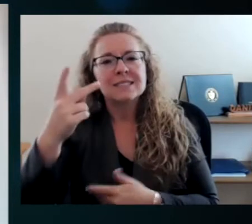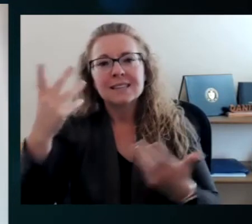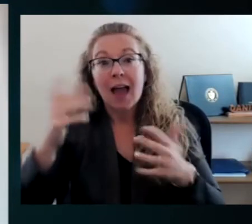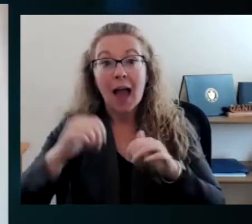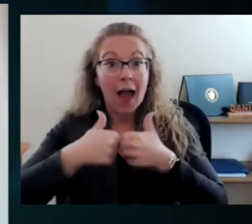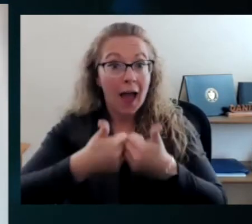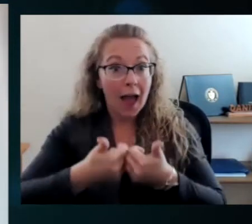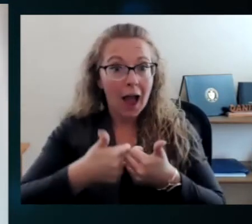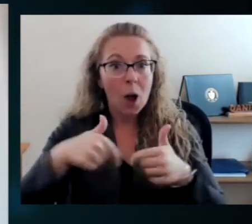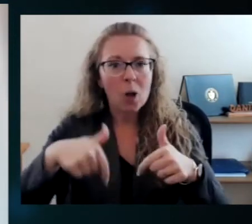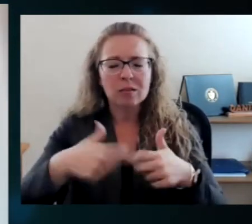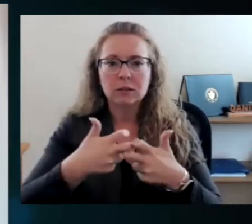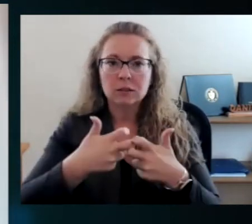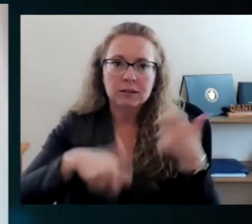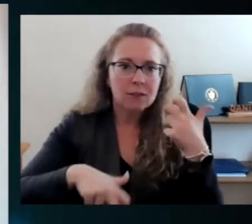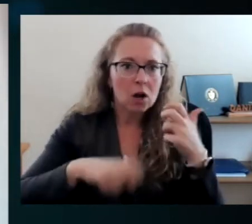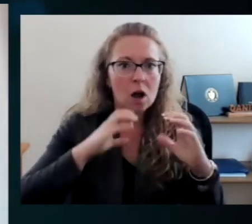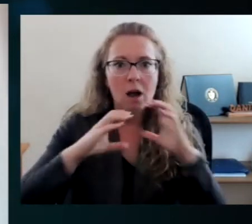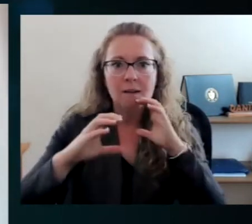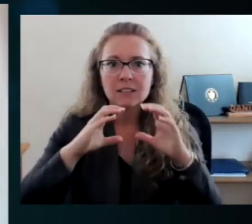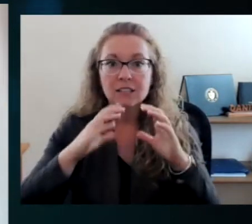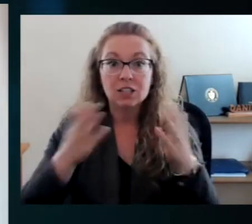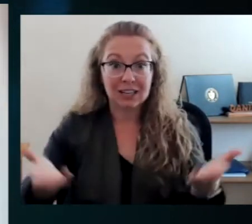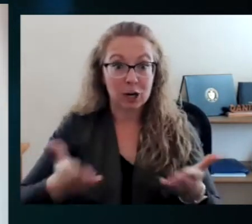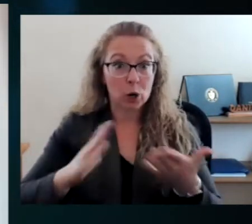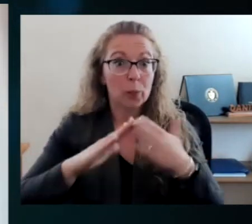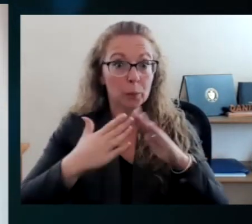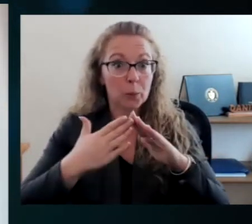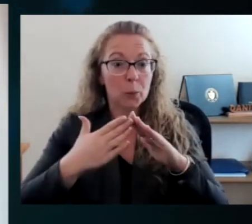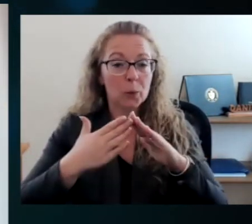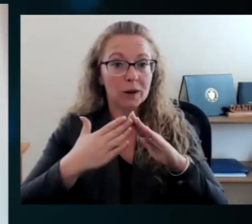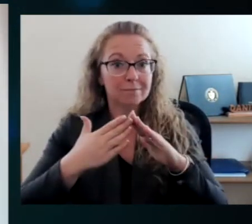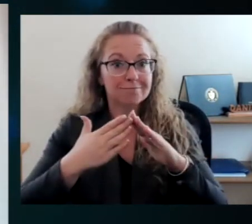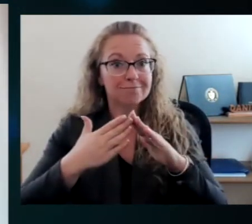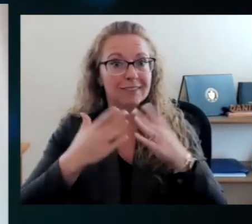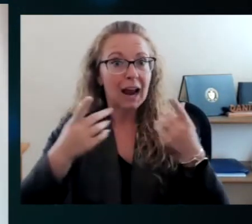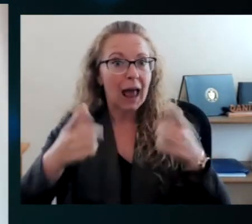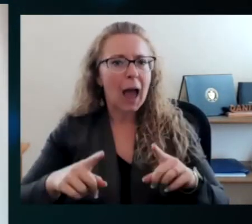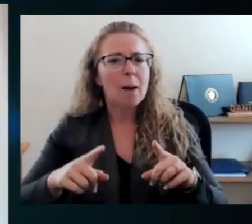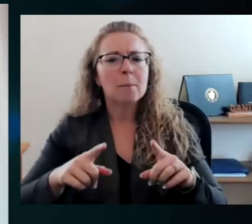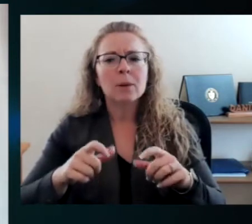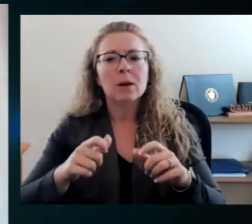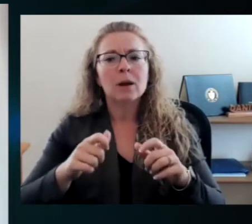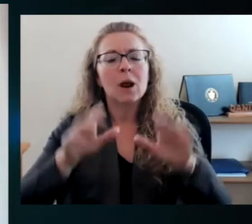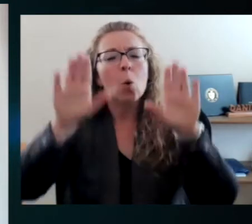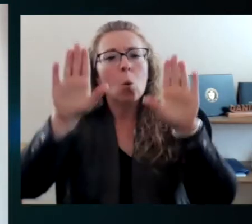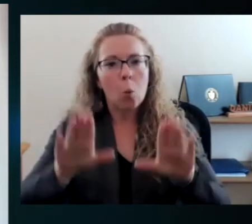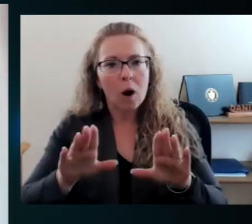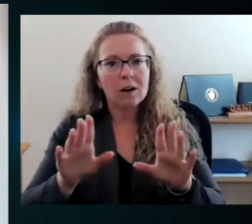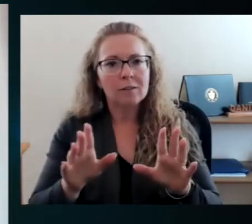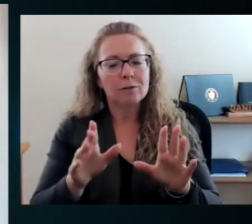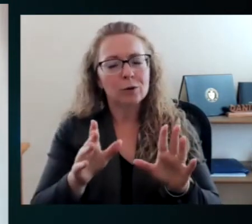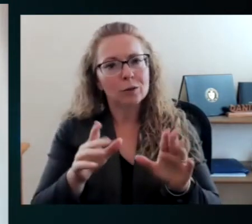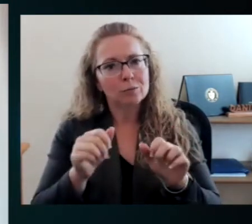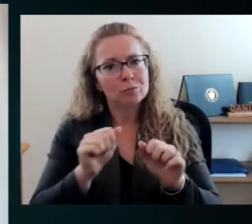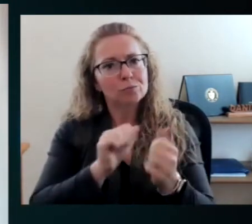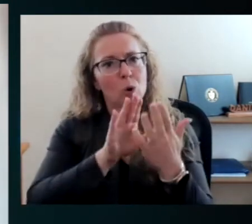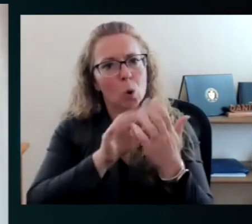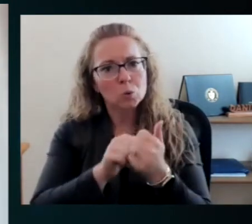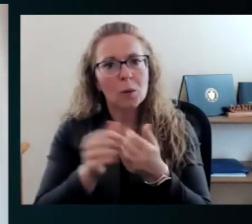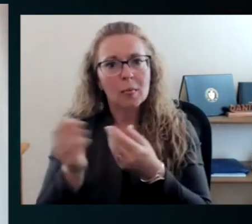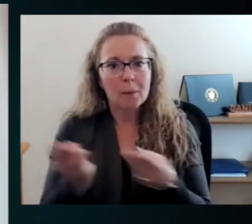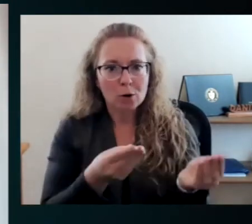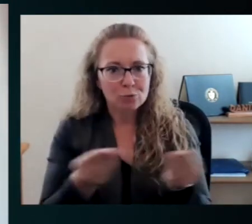difficult conversations in our community in such a wonderfully moderated fashion. So with that, I'm going to ask Kale to